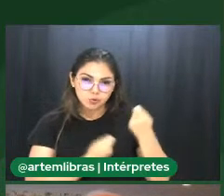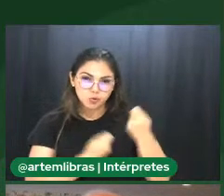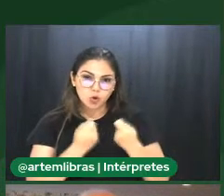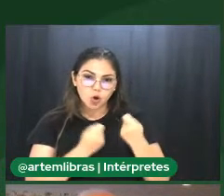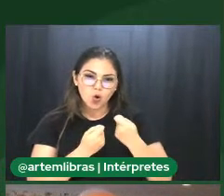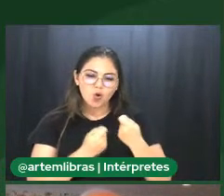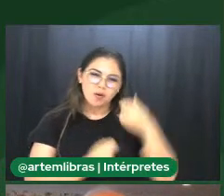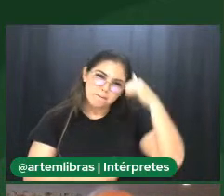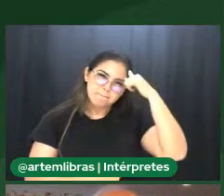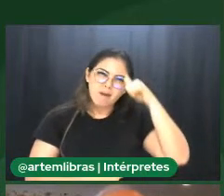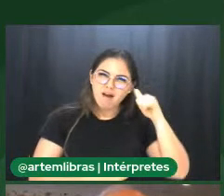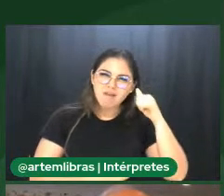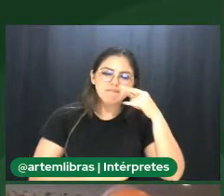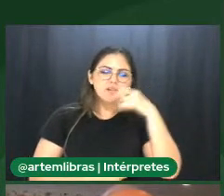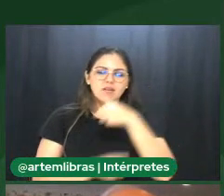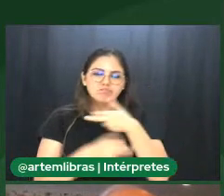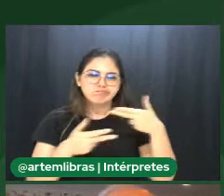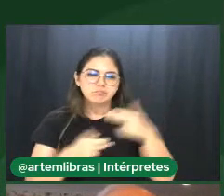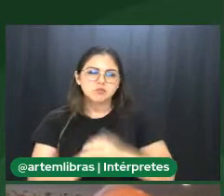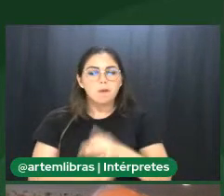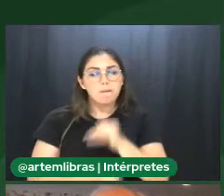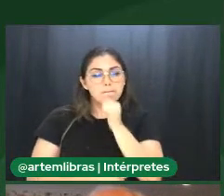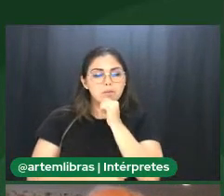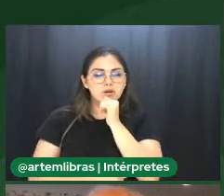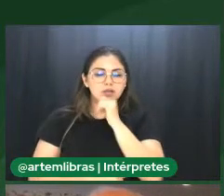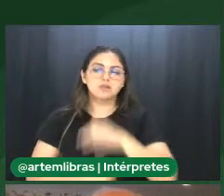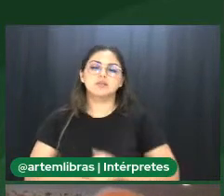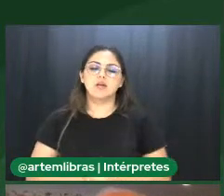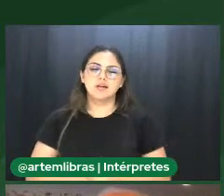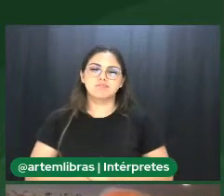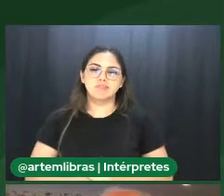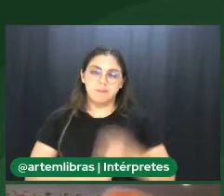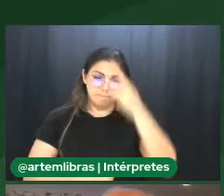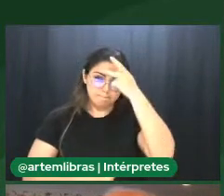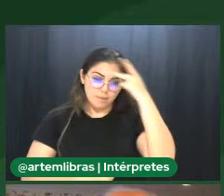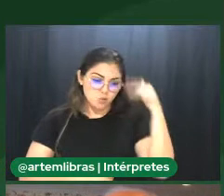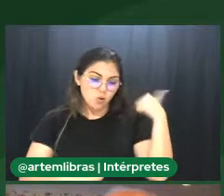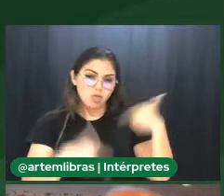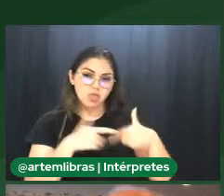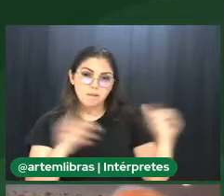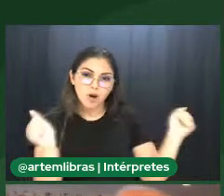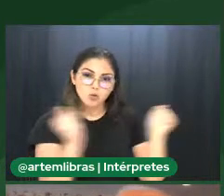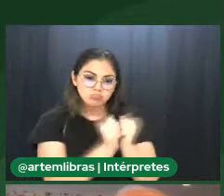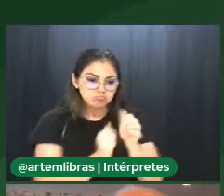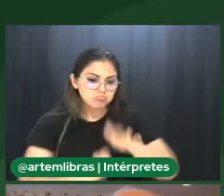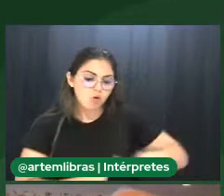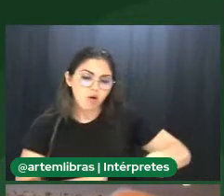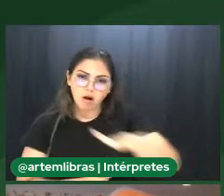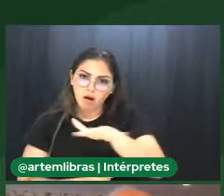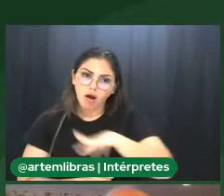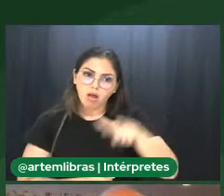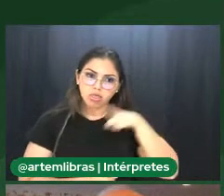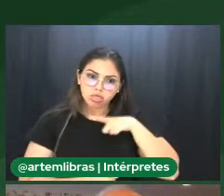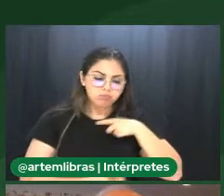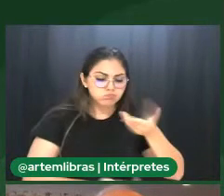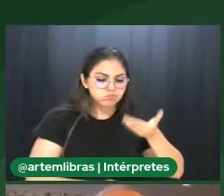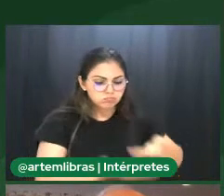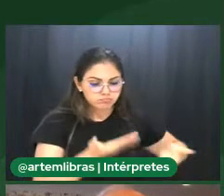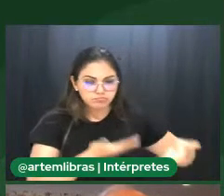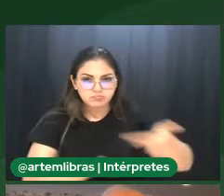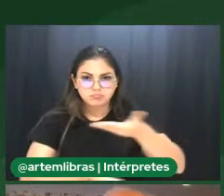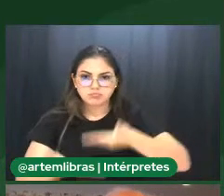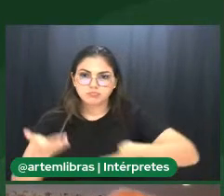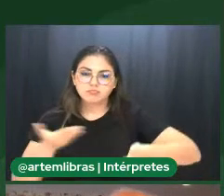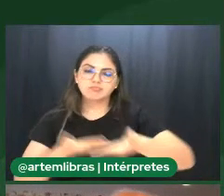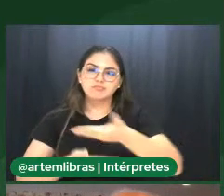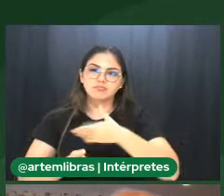of people working together, collaborating, and being able to work successfully to get the data they need to